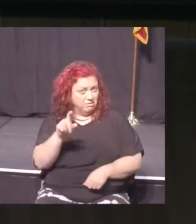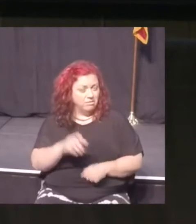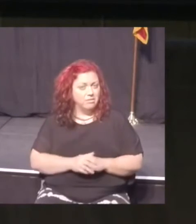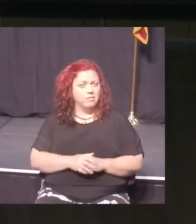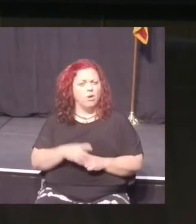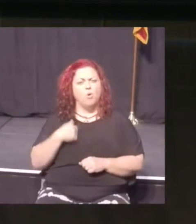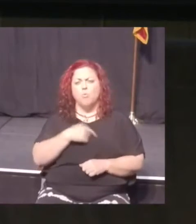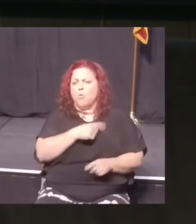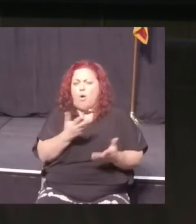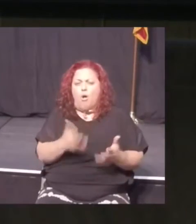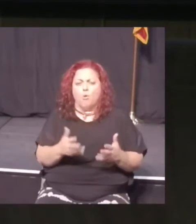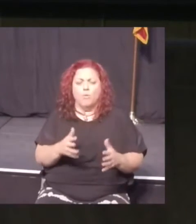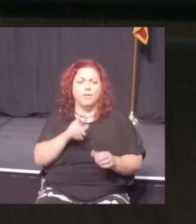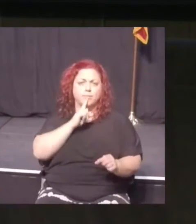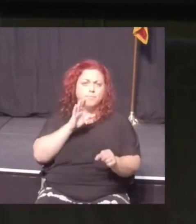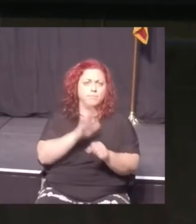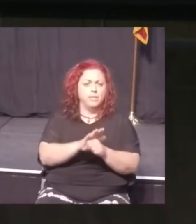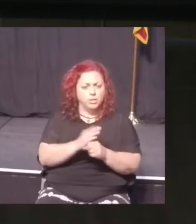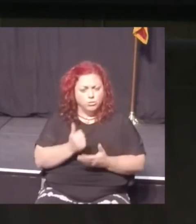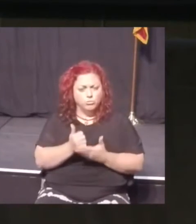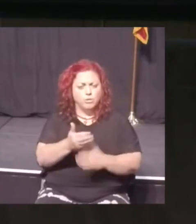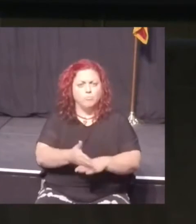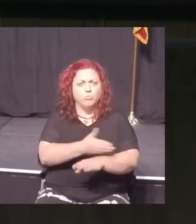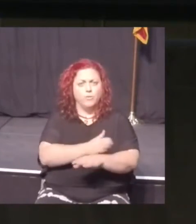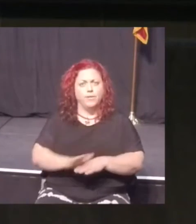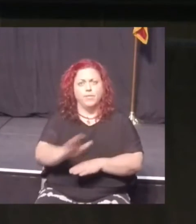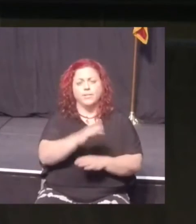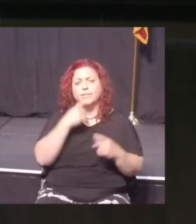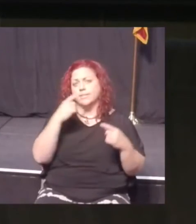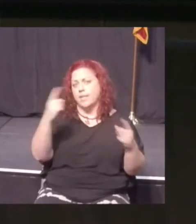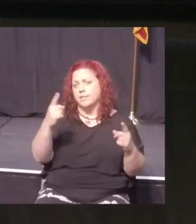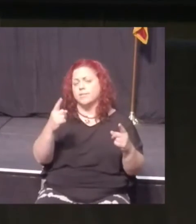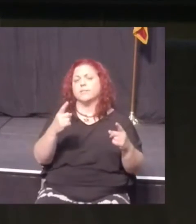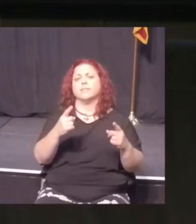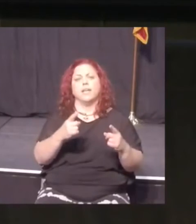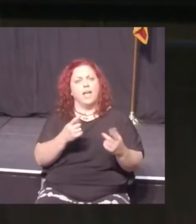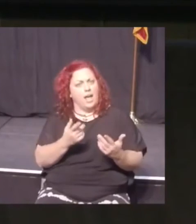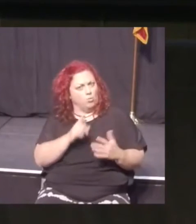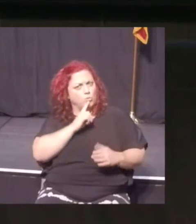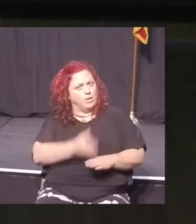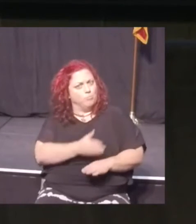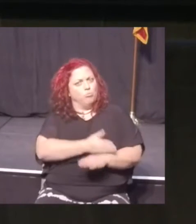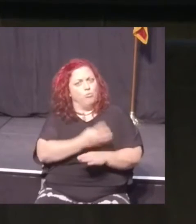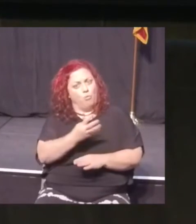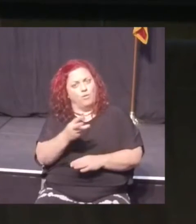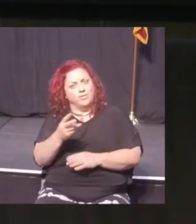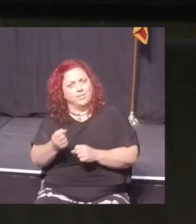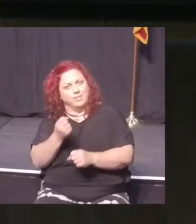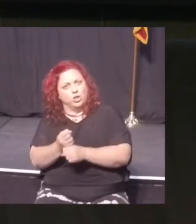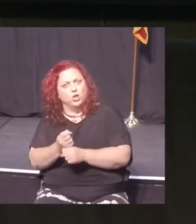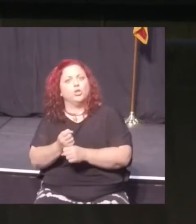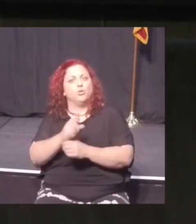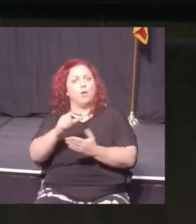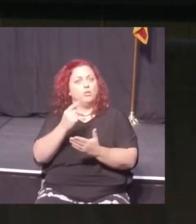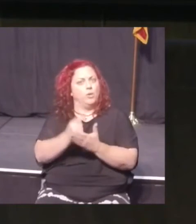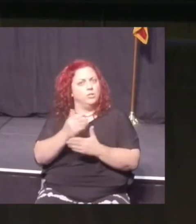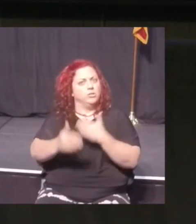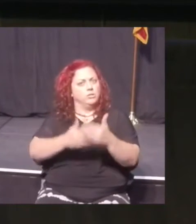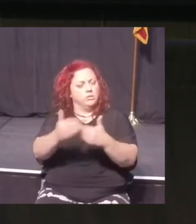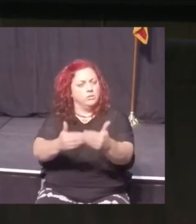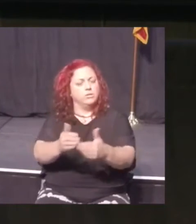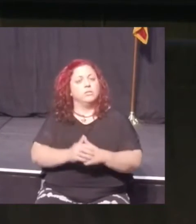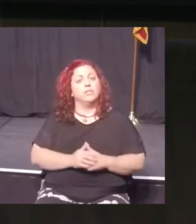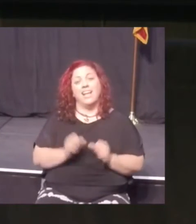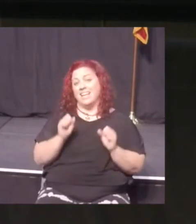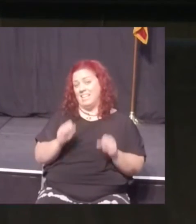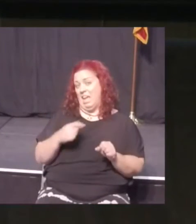already committed to enhancing student success and significantly improving 4- and 6-year graduation rates over the next decade.